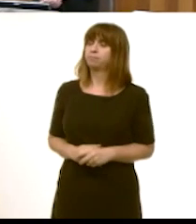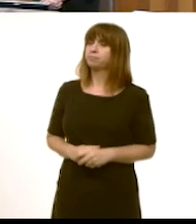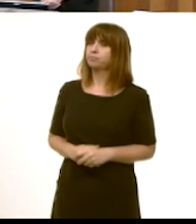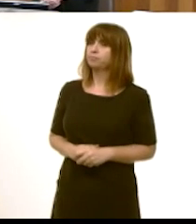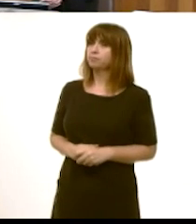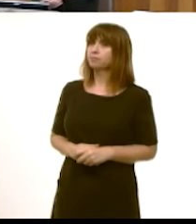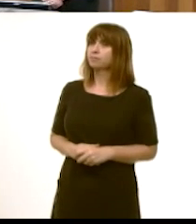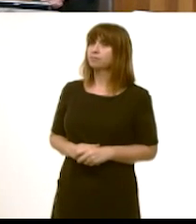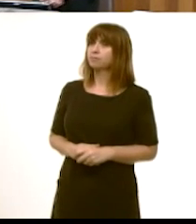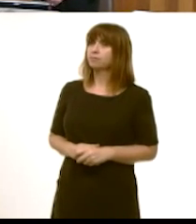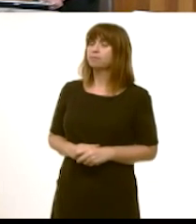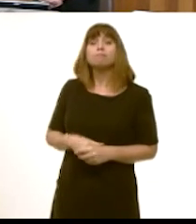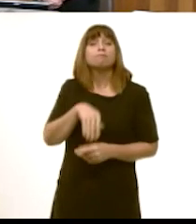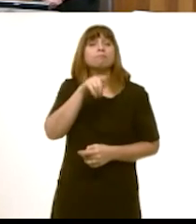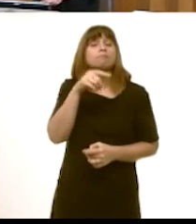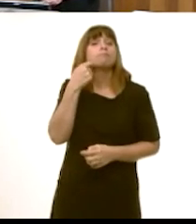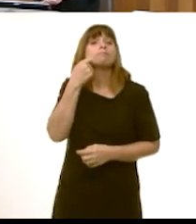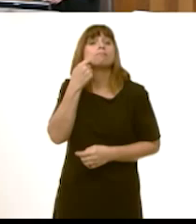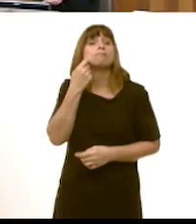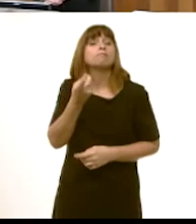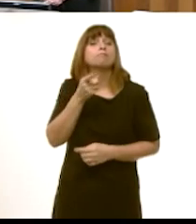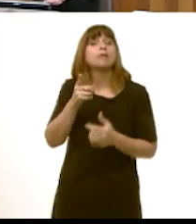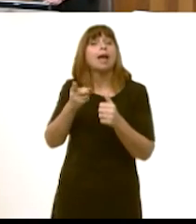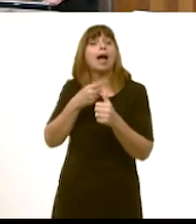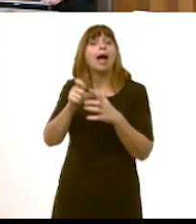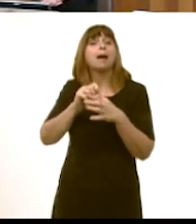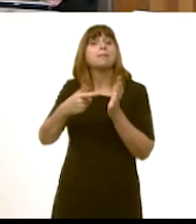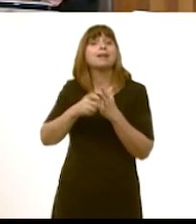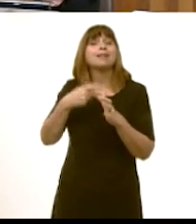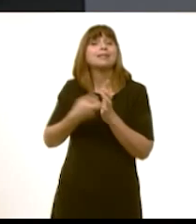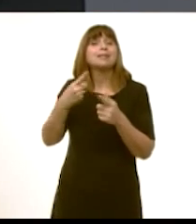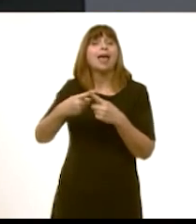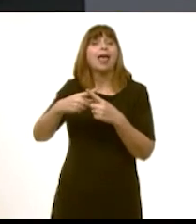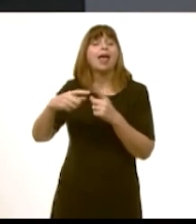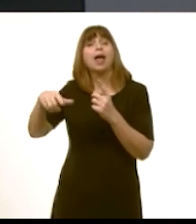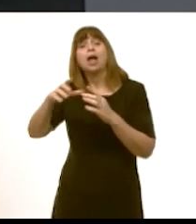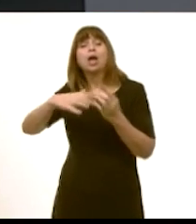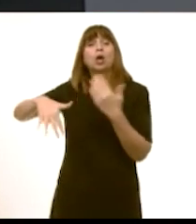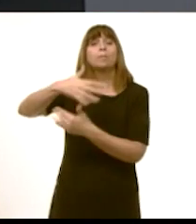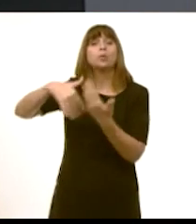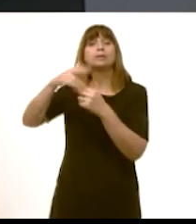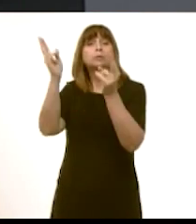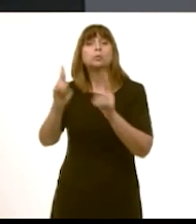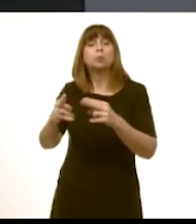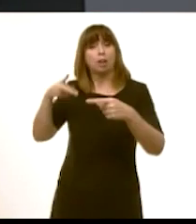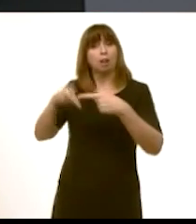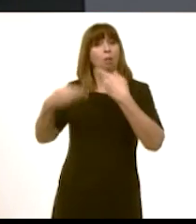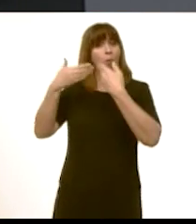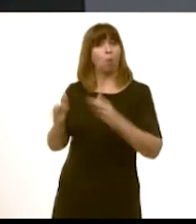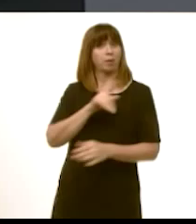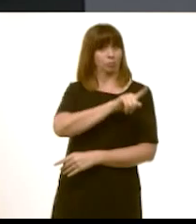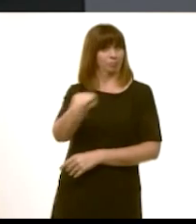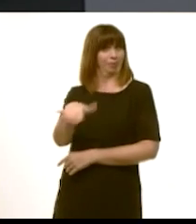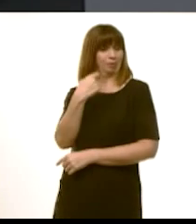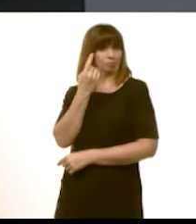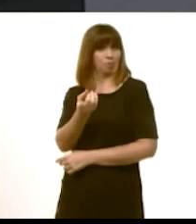I know you will be attending the official opening of Aberdare Community School tomorrow. This outstanding school shows how the Welsh